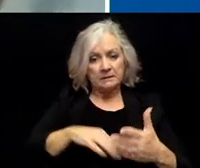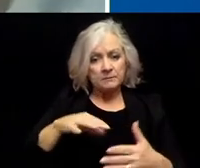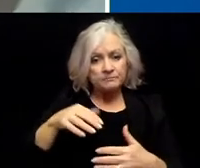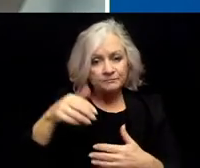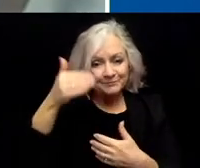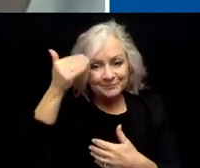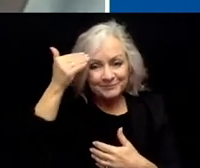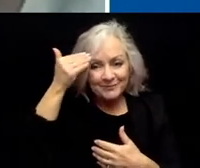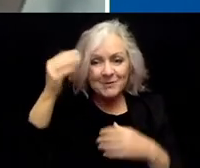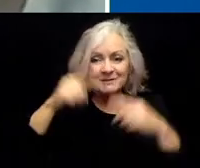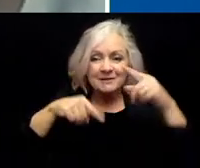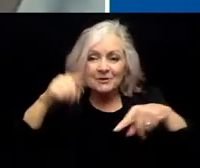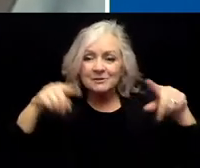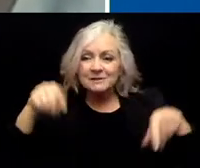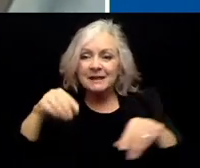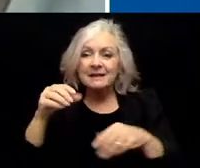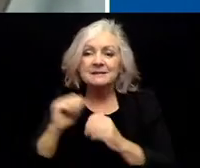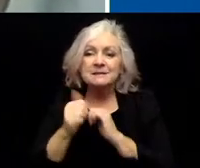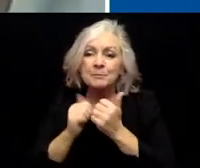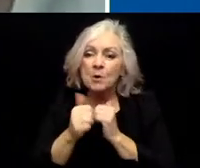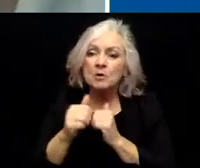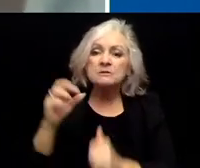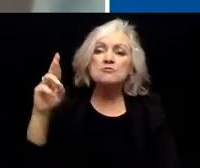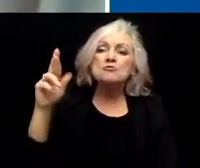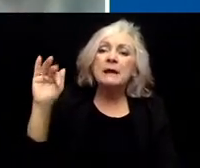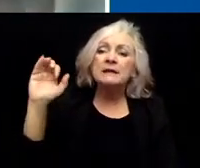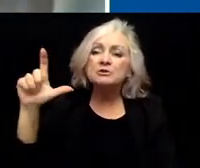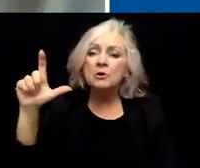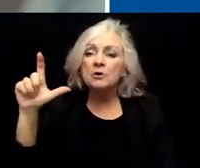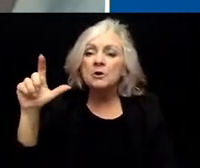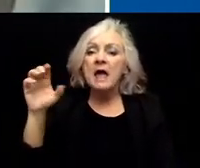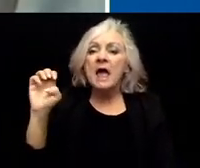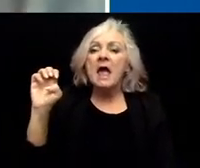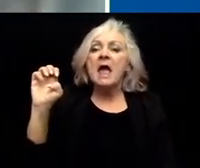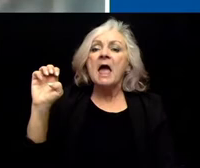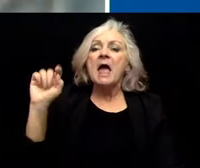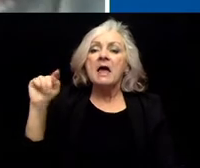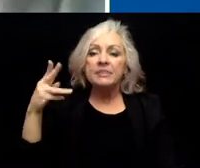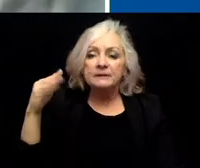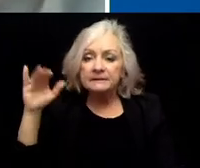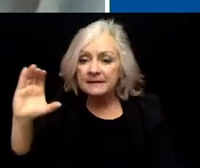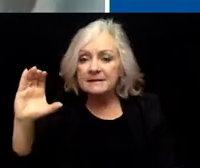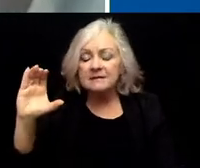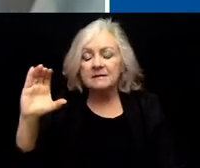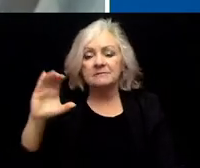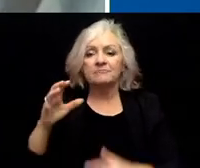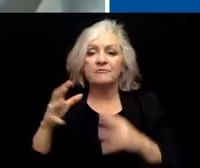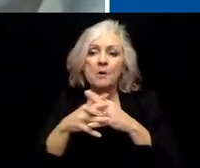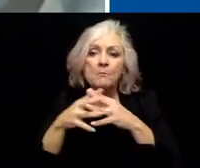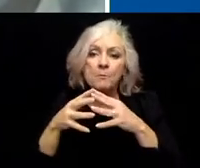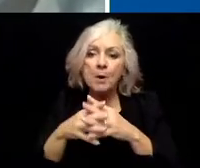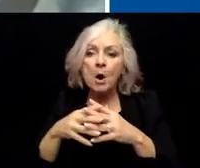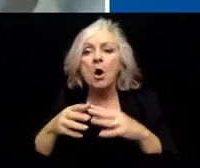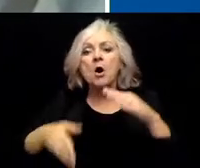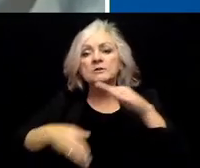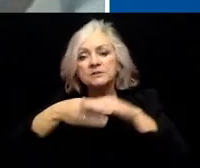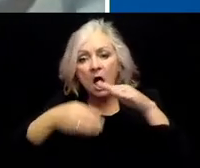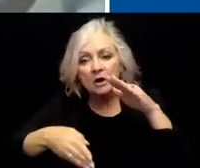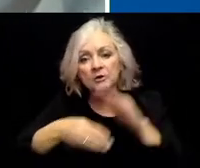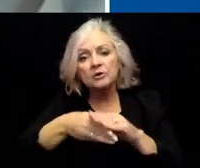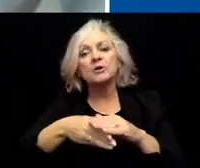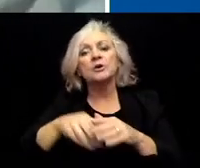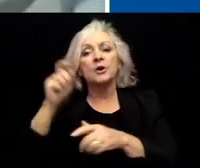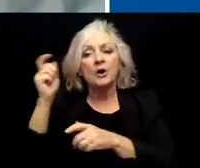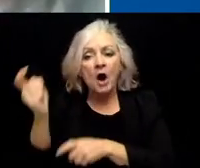know, racial and ethnic diversities and, you know, teams like football, soccer teams and hockey teams and so on, how profoundly important that's been